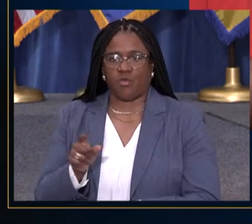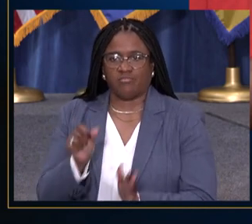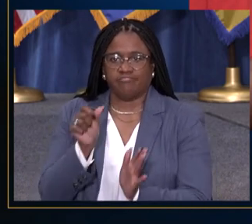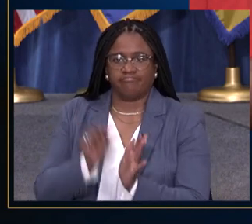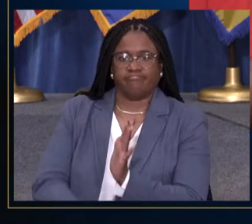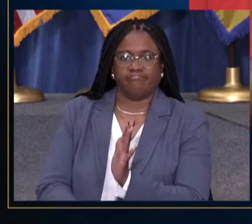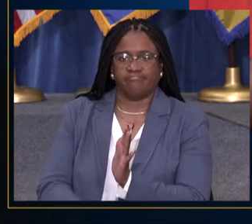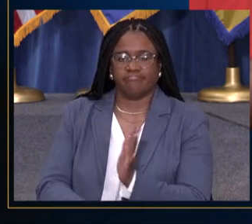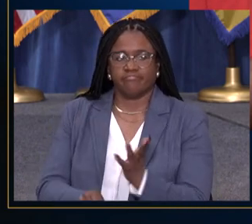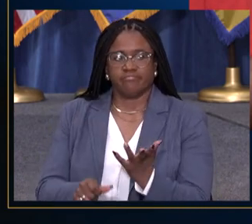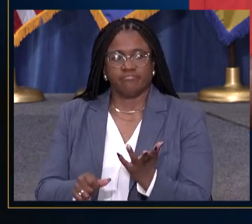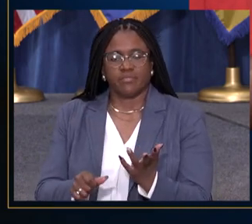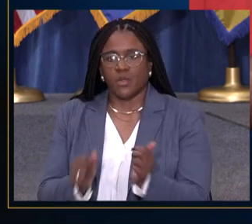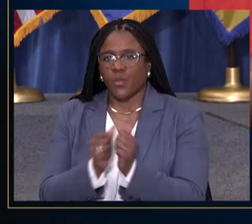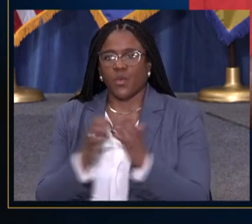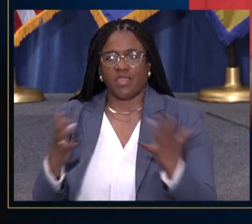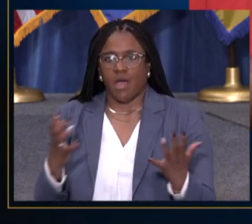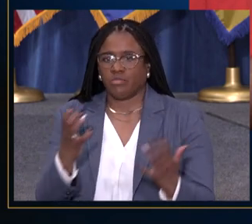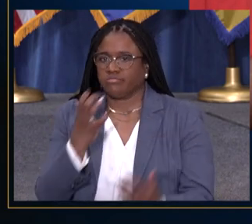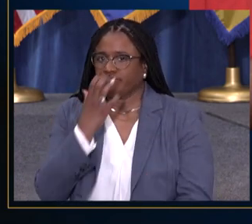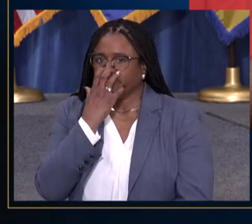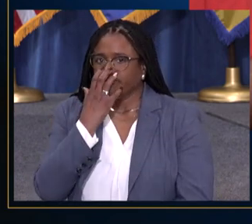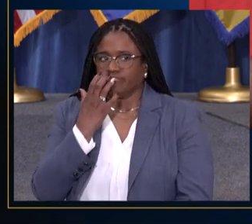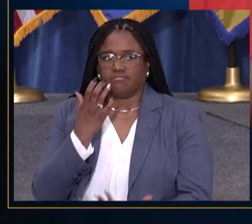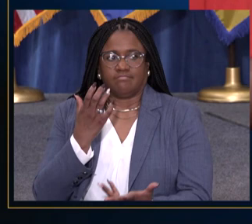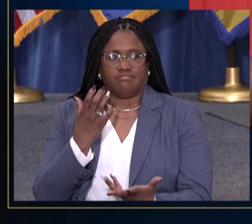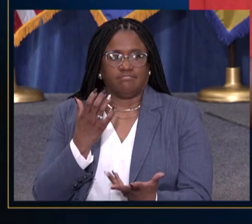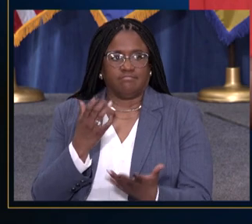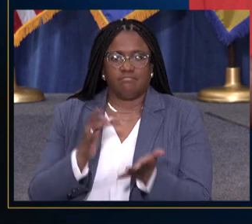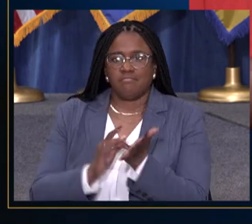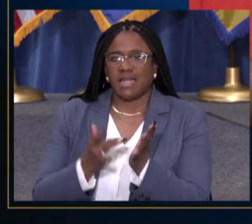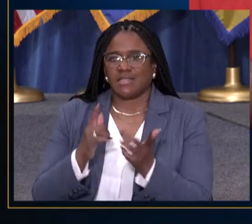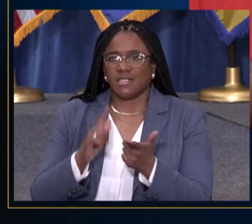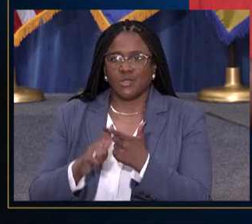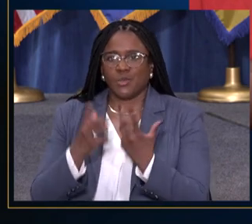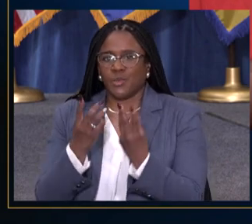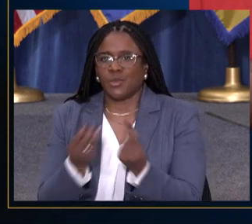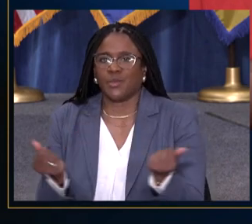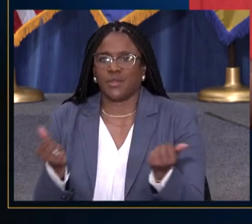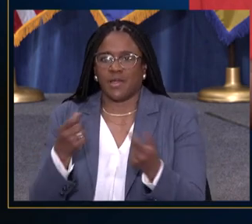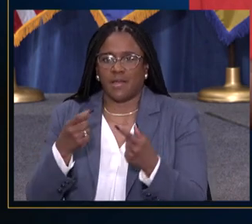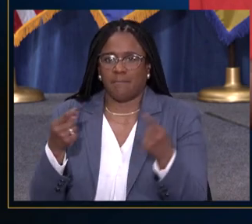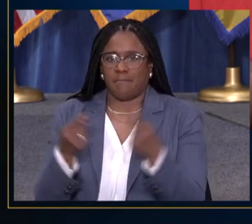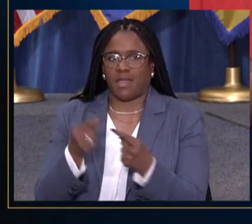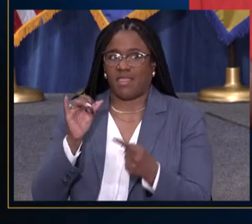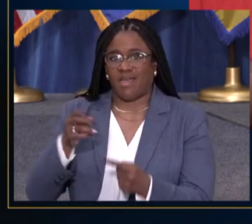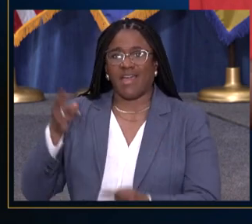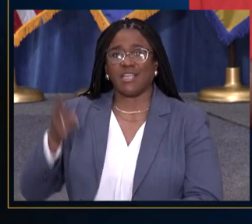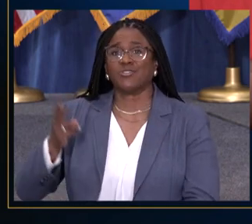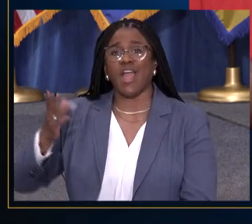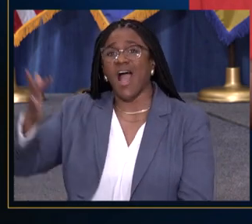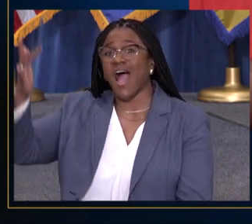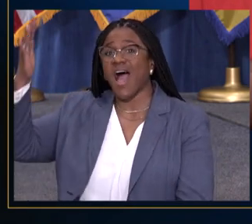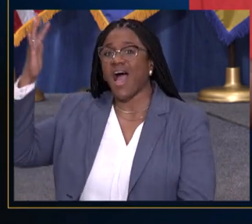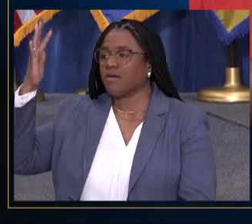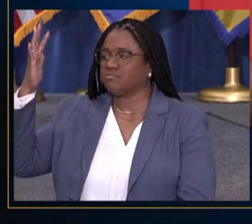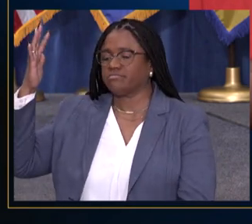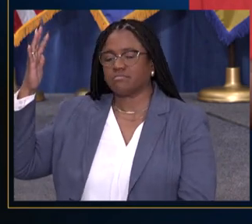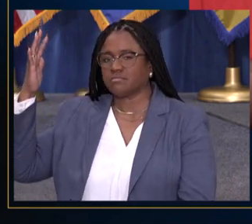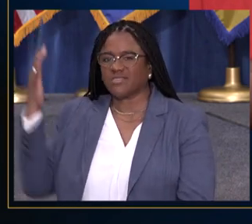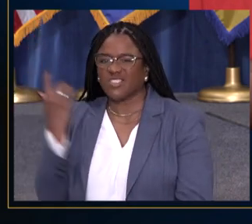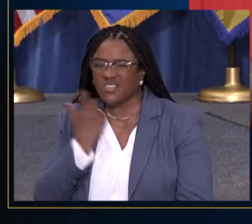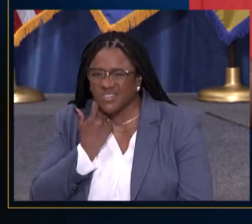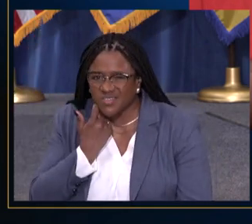us unanesthetized. That history is not so long ago. I think we kind of think that in our